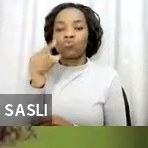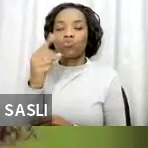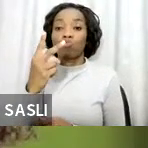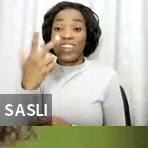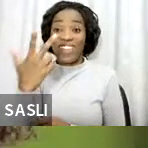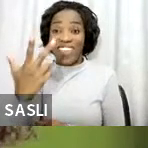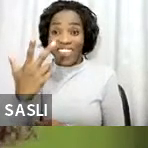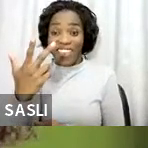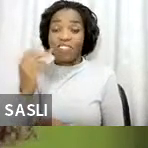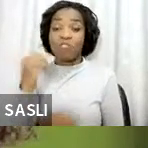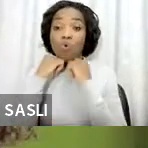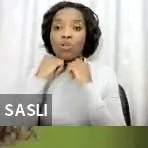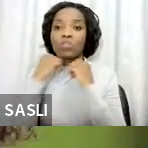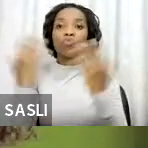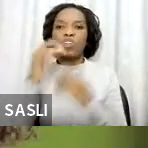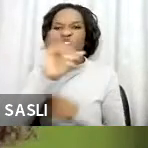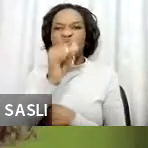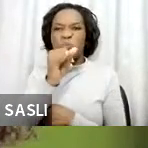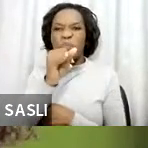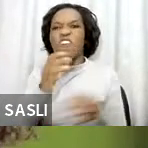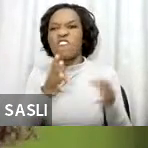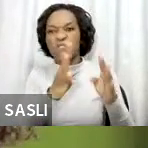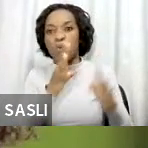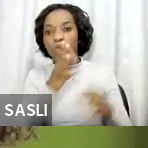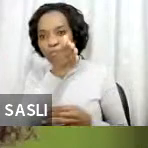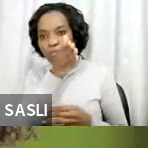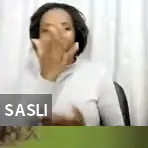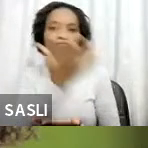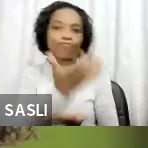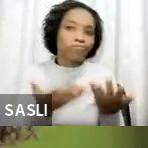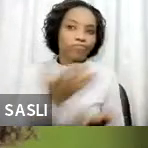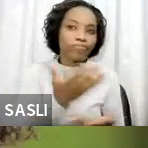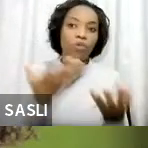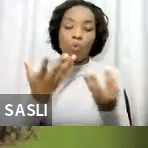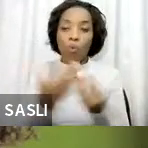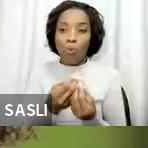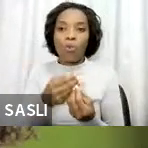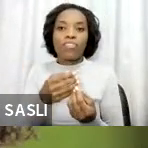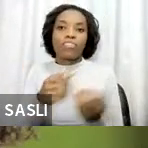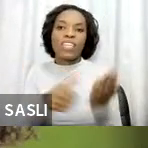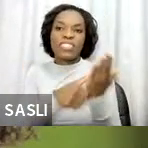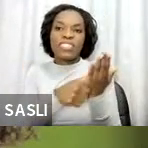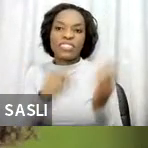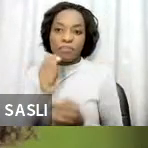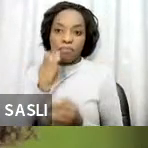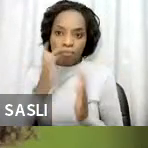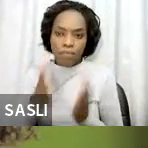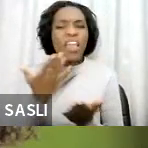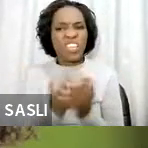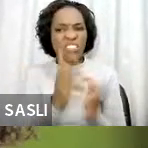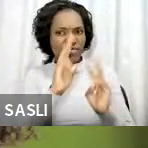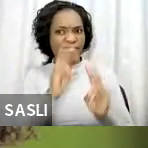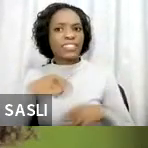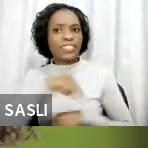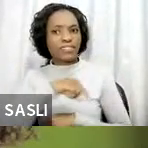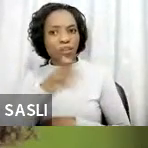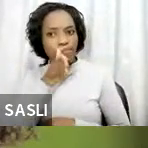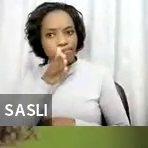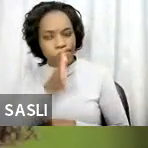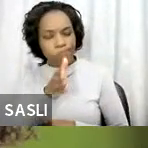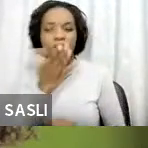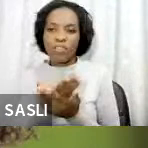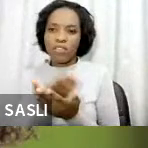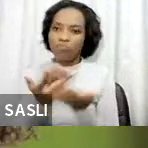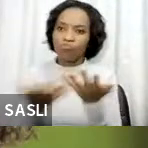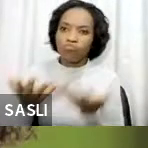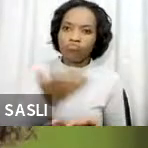Johannesburg, engaging with the taxpayers there. You are most welcome to visit us so that we can engage with you. We'll also be in